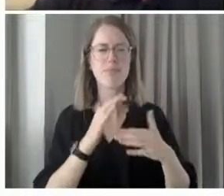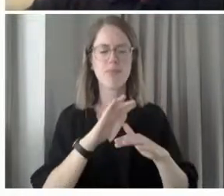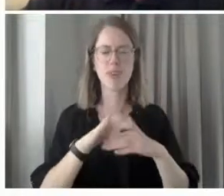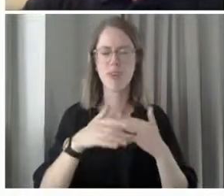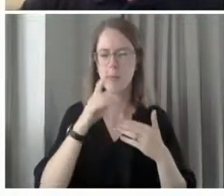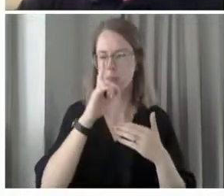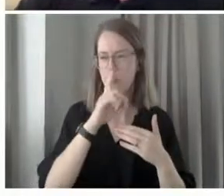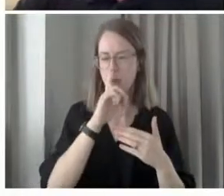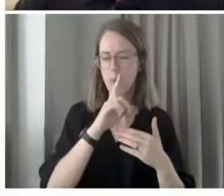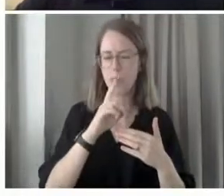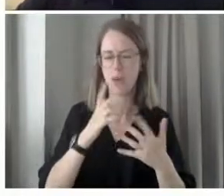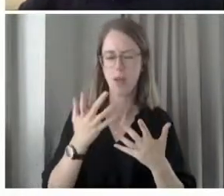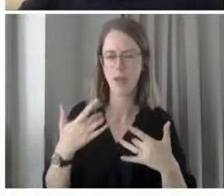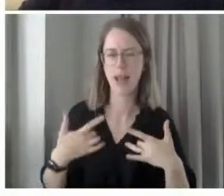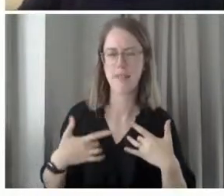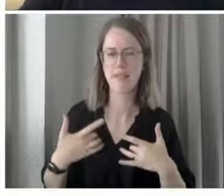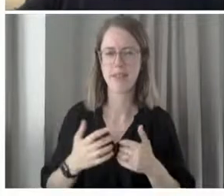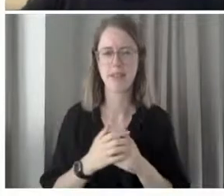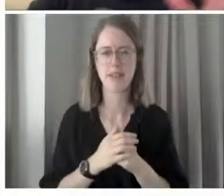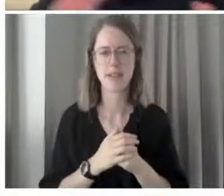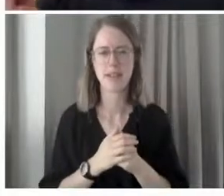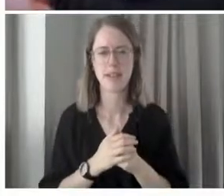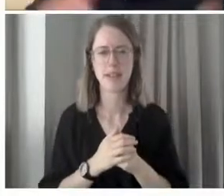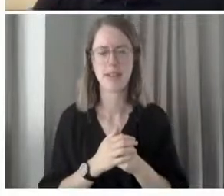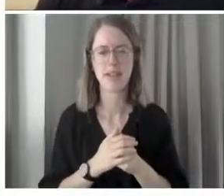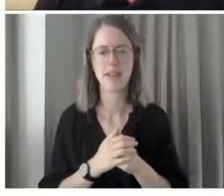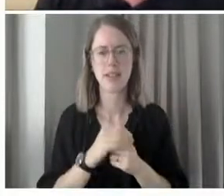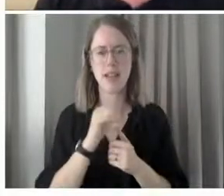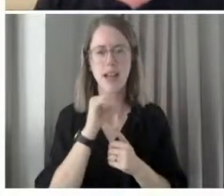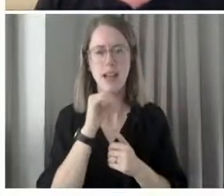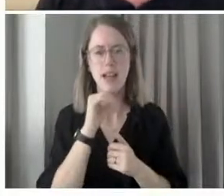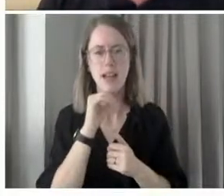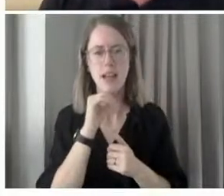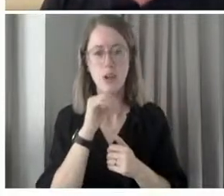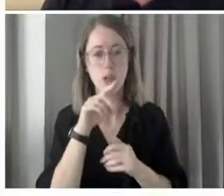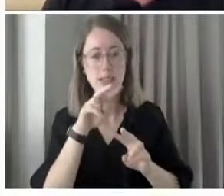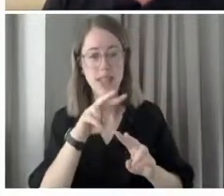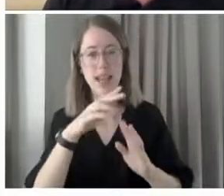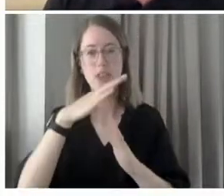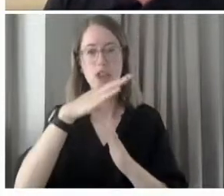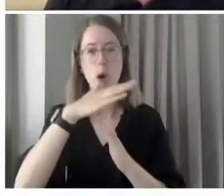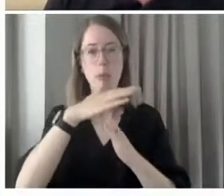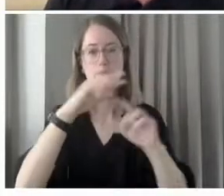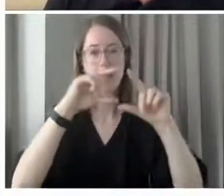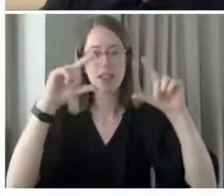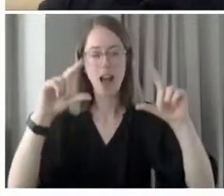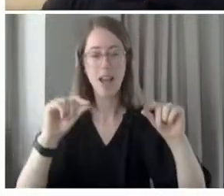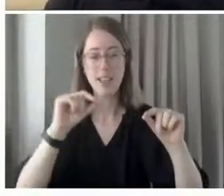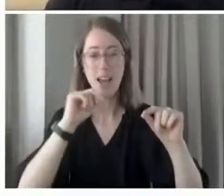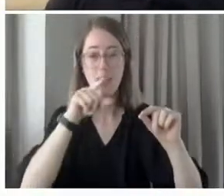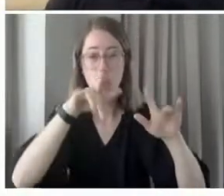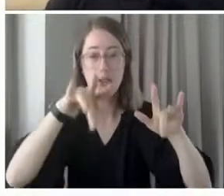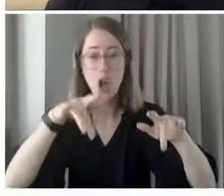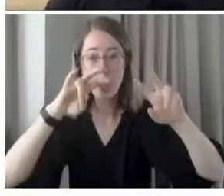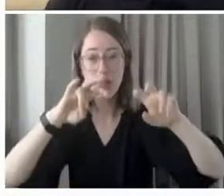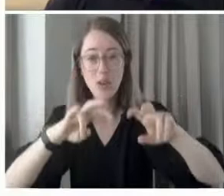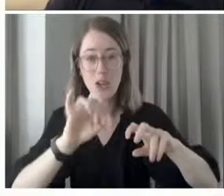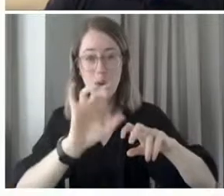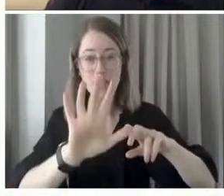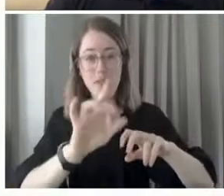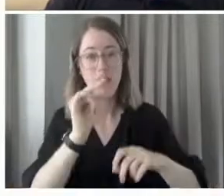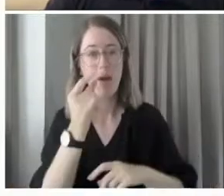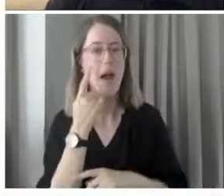Now, if you haven't segmented yourself, you'll see at the top of this slide, there is a URL. It's